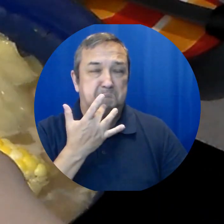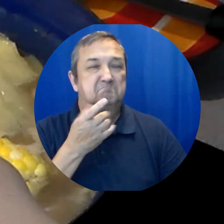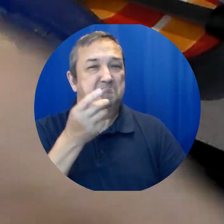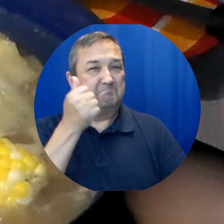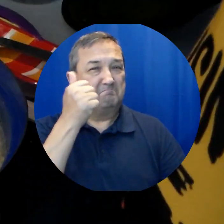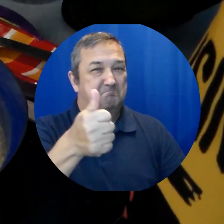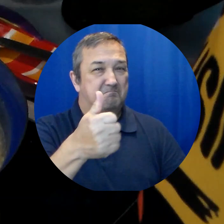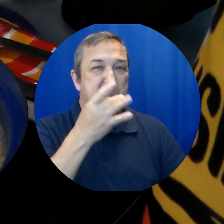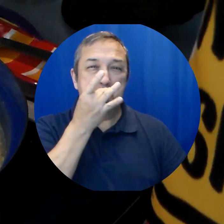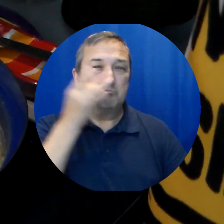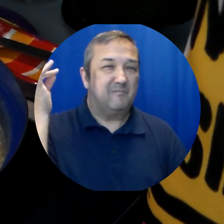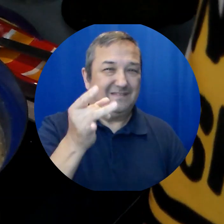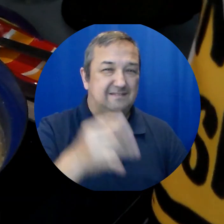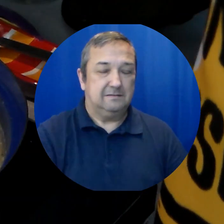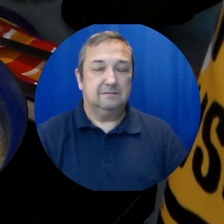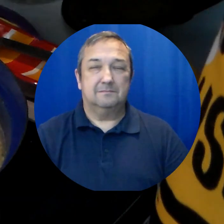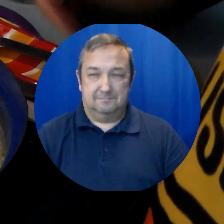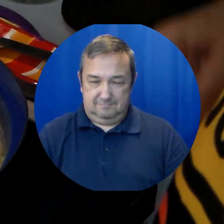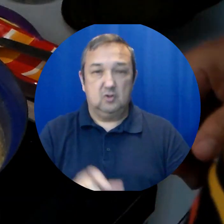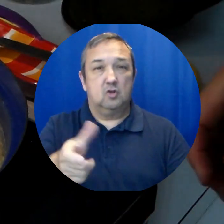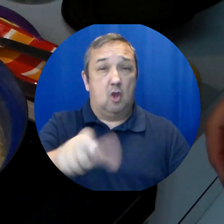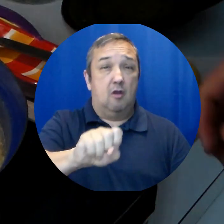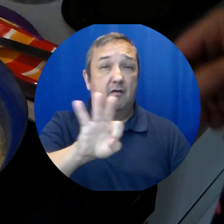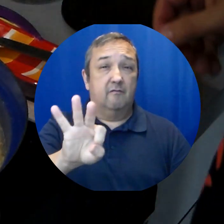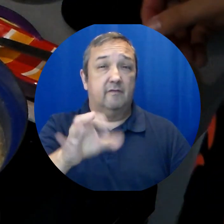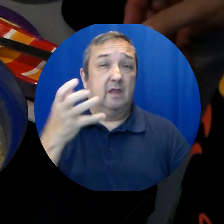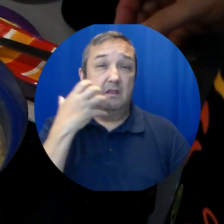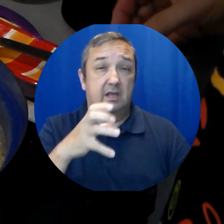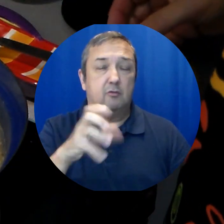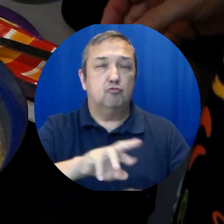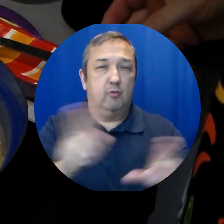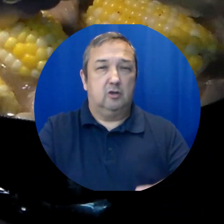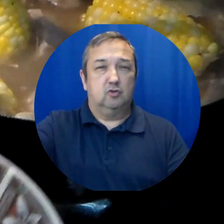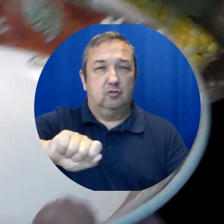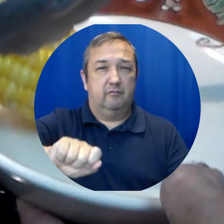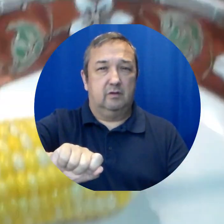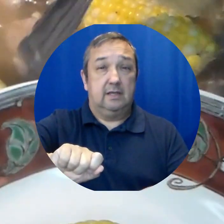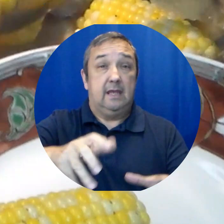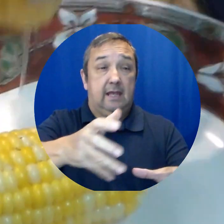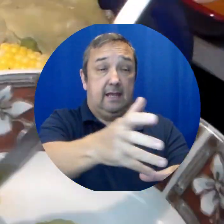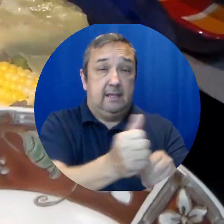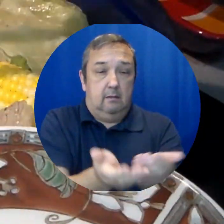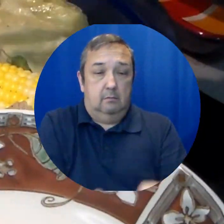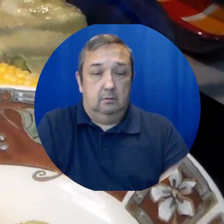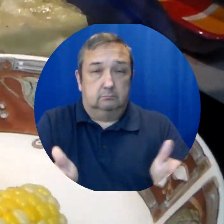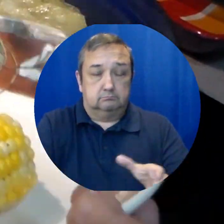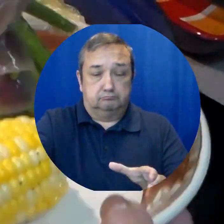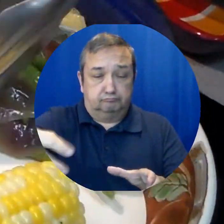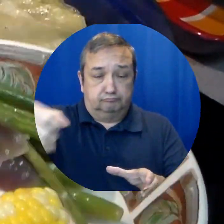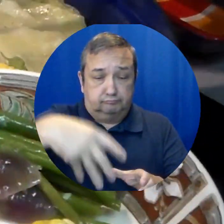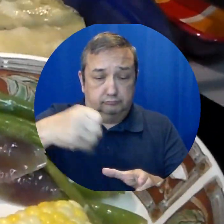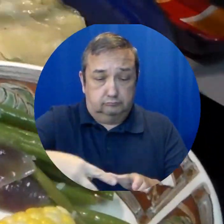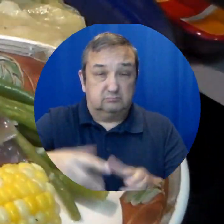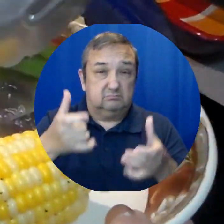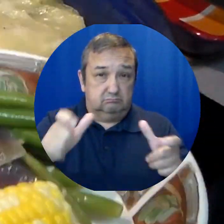And as expected, it's very good. Turn off the heat, you're ready to serve. Now it's time to plate up. Let's put